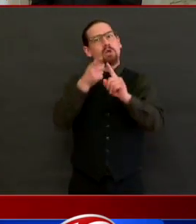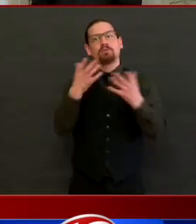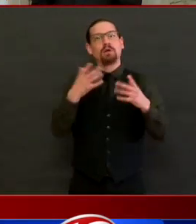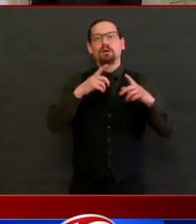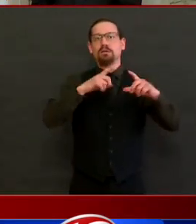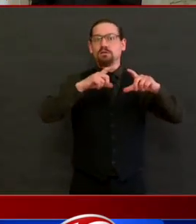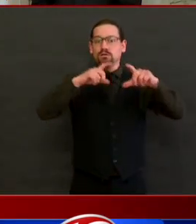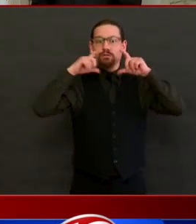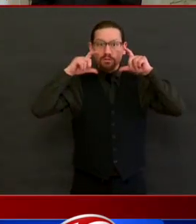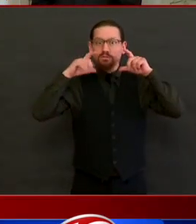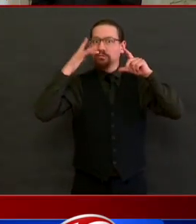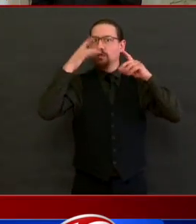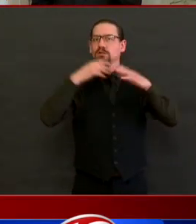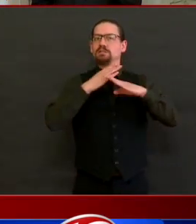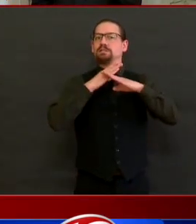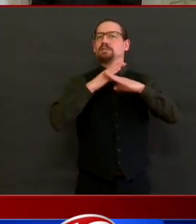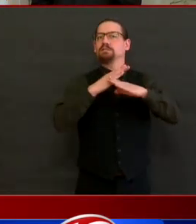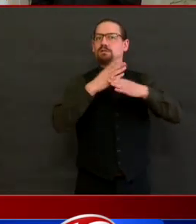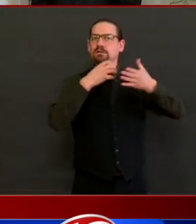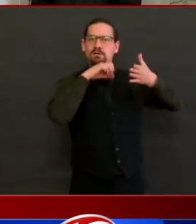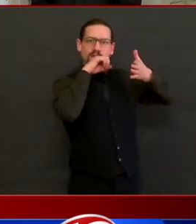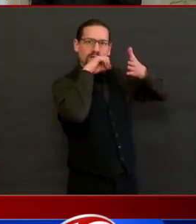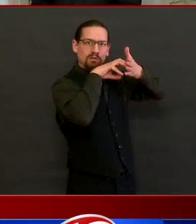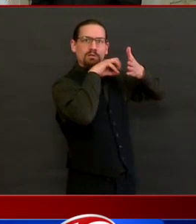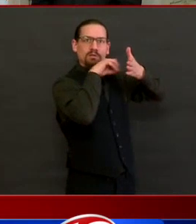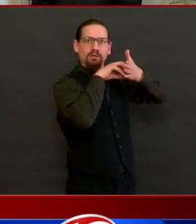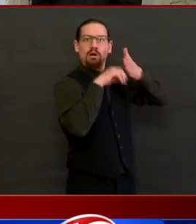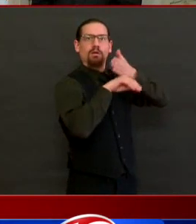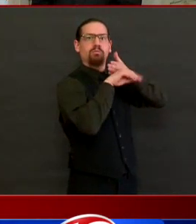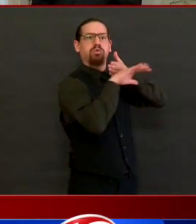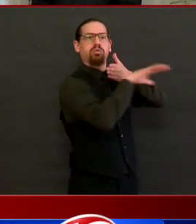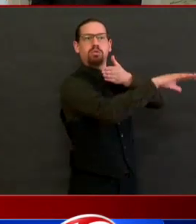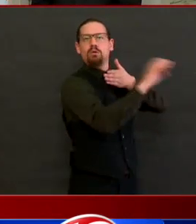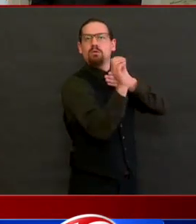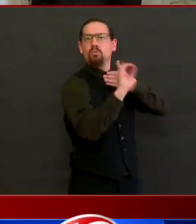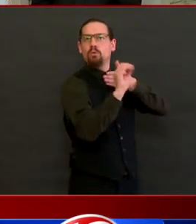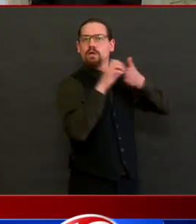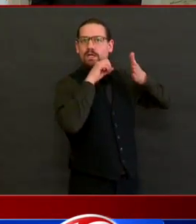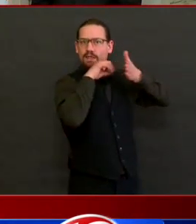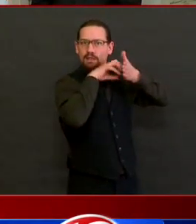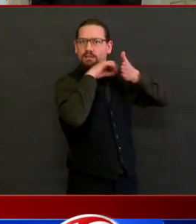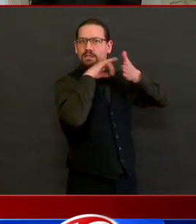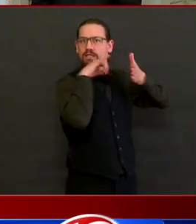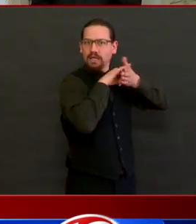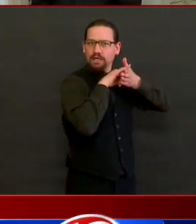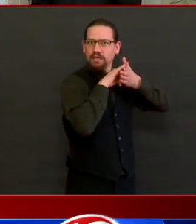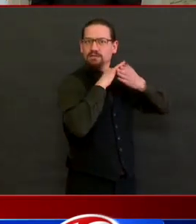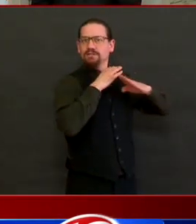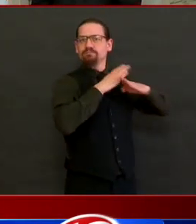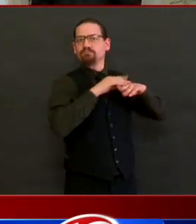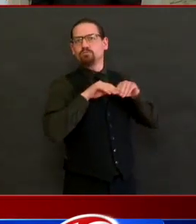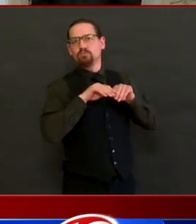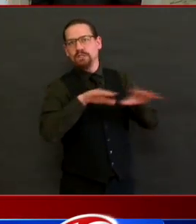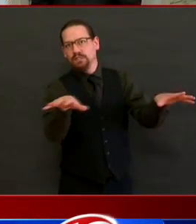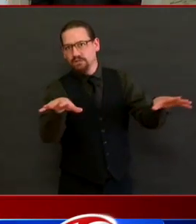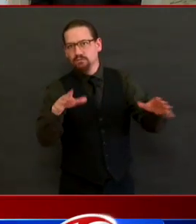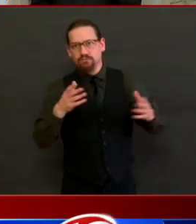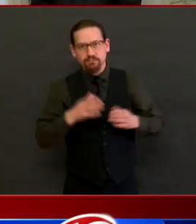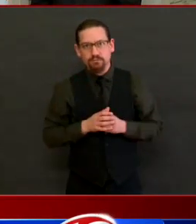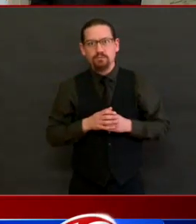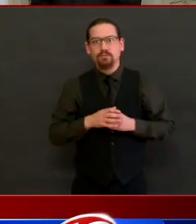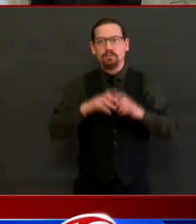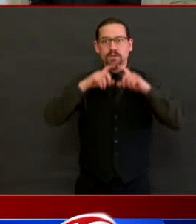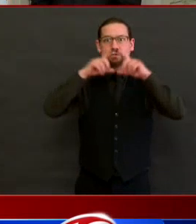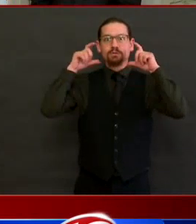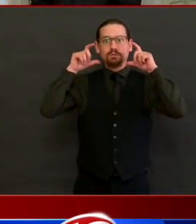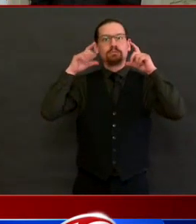when people are in the community and in public. So you wearing that helps protect the people who are